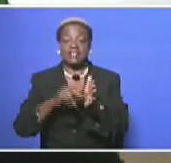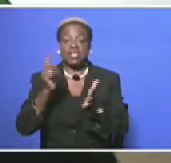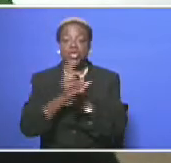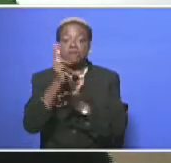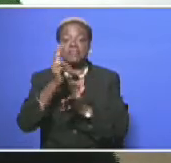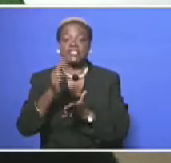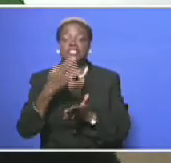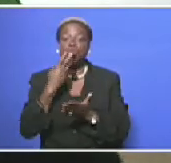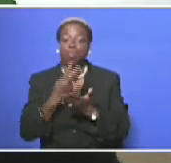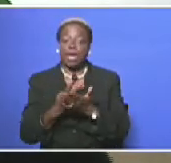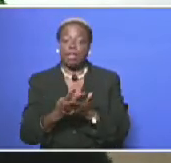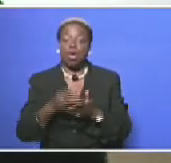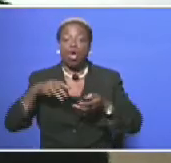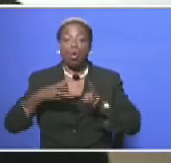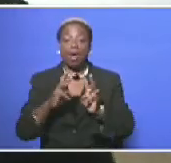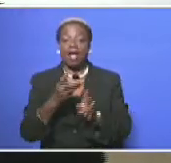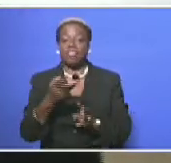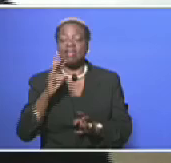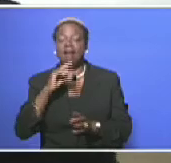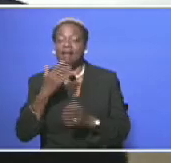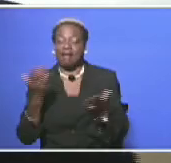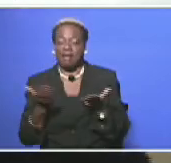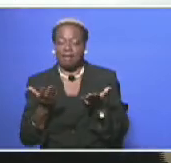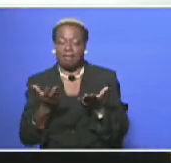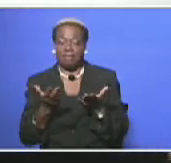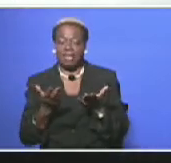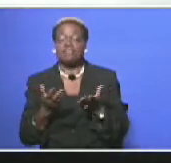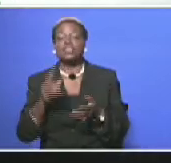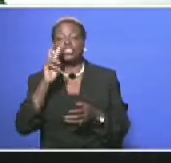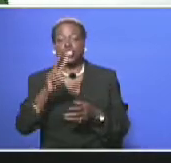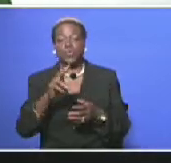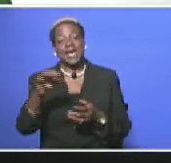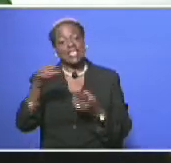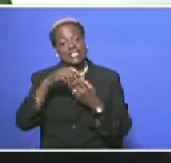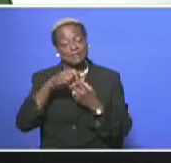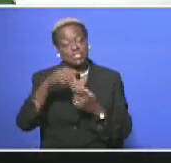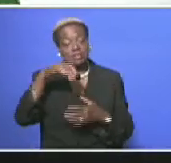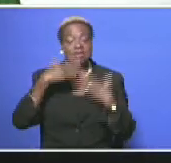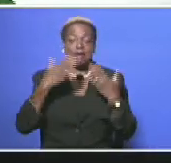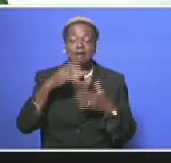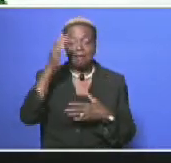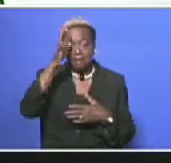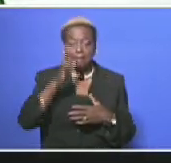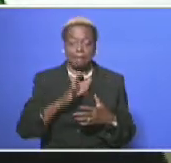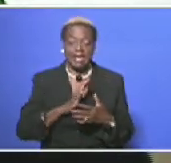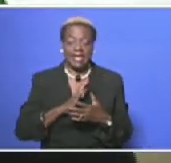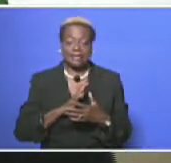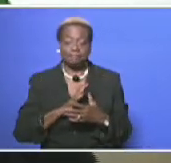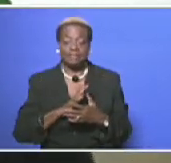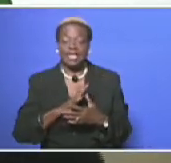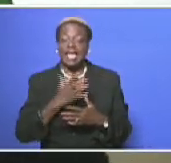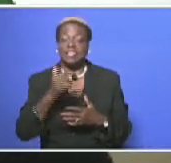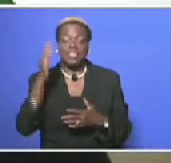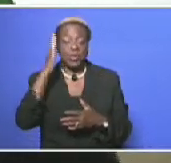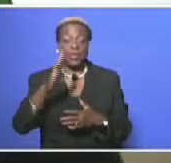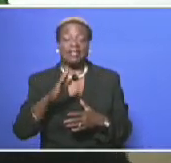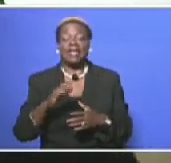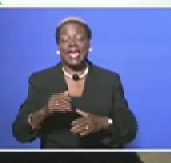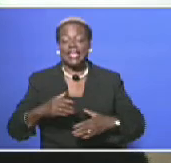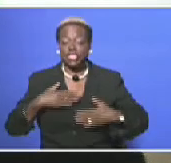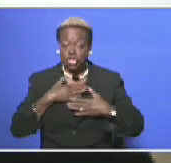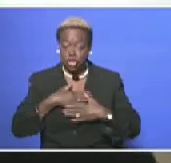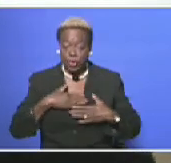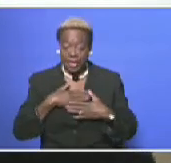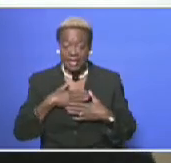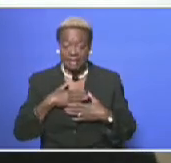that have exceptional young men on the roster. Disciplined football team that is going to enjoy the heck out of the moment, but